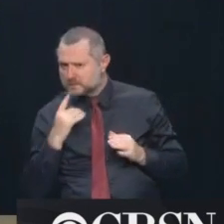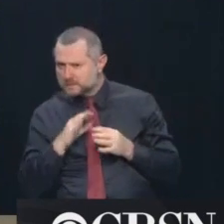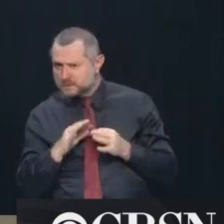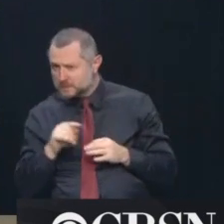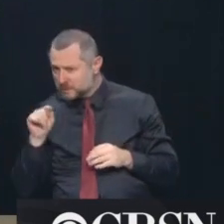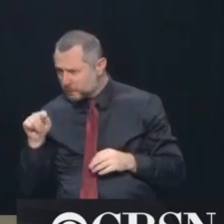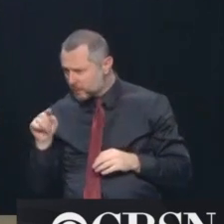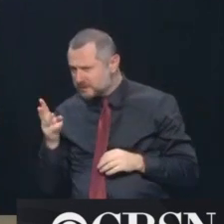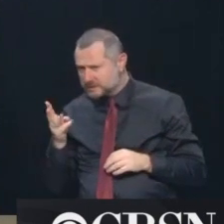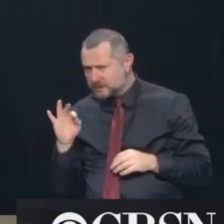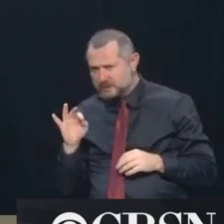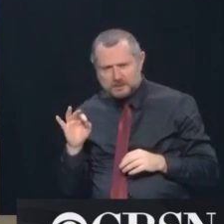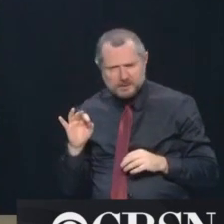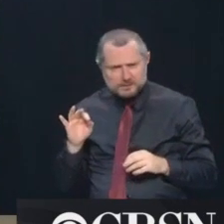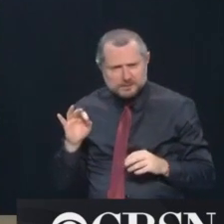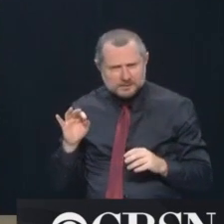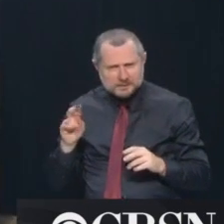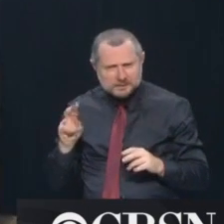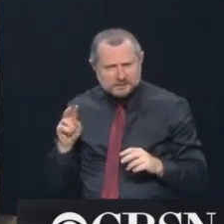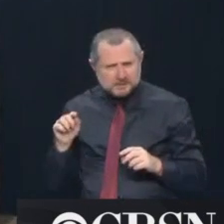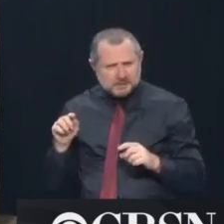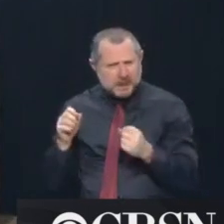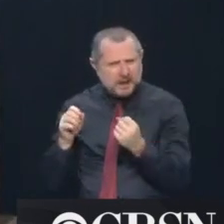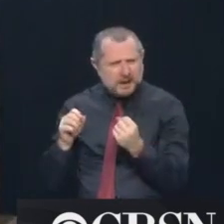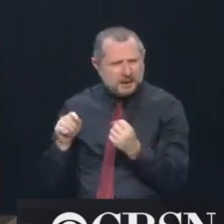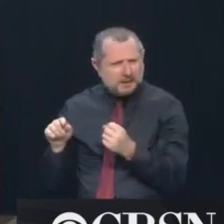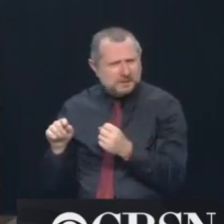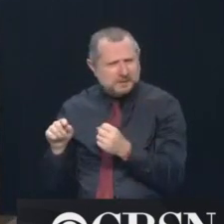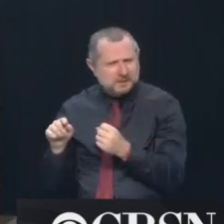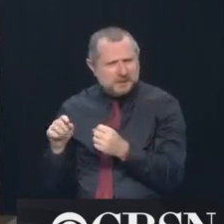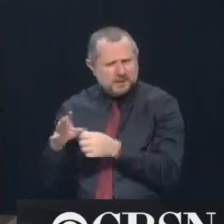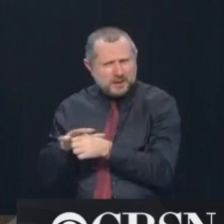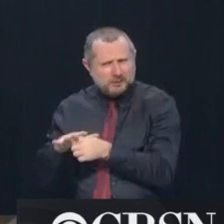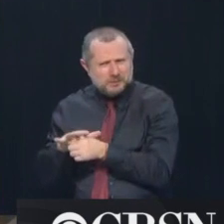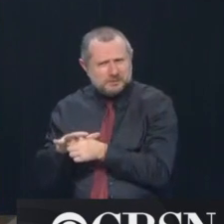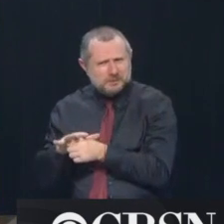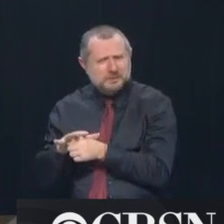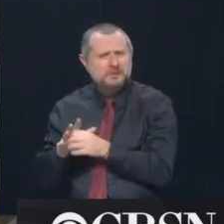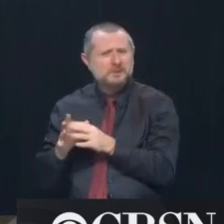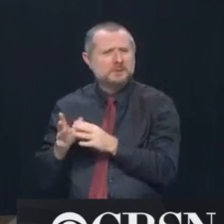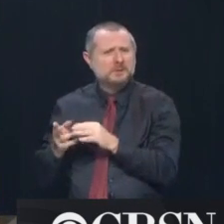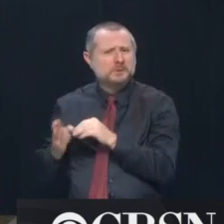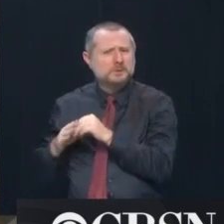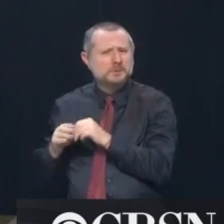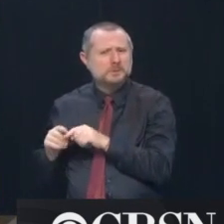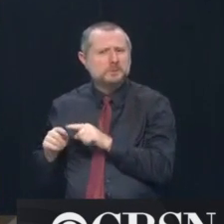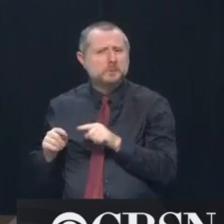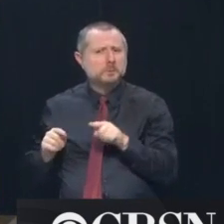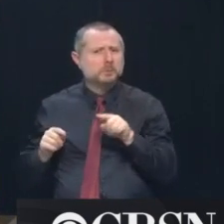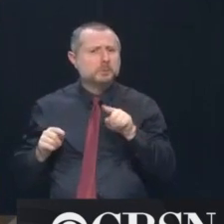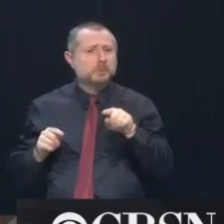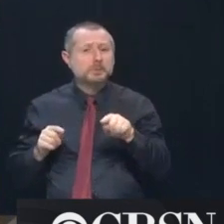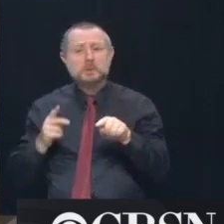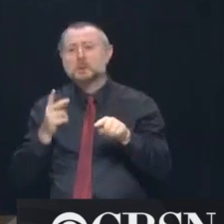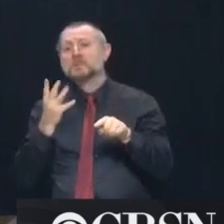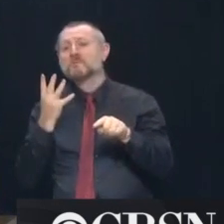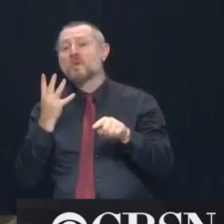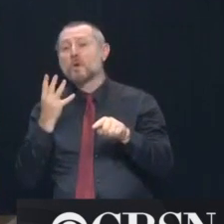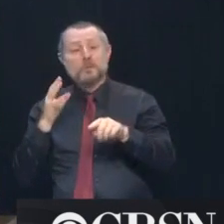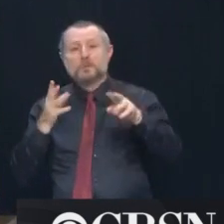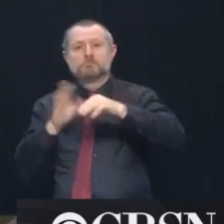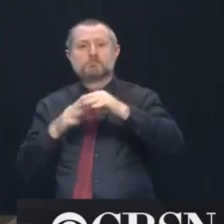Manhattan, you go from 0.6 in some neighborhoods to 4 in some neighborhoods, right?